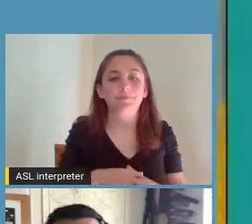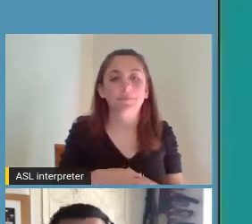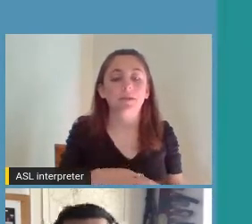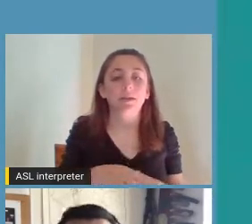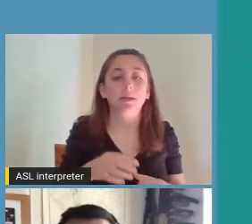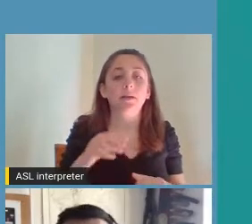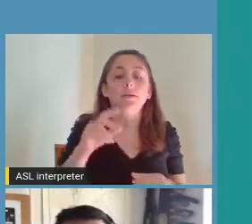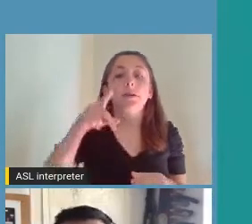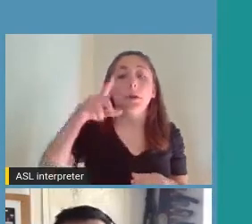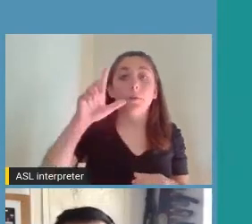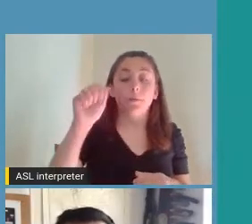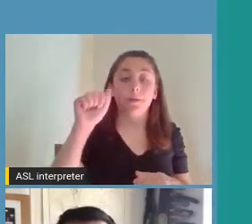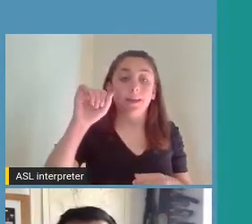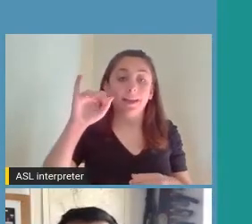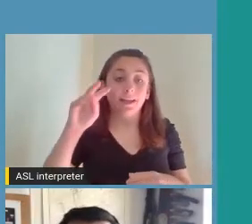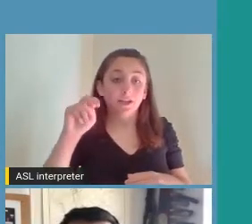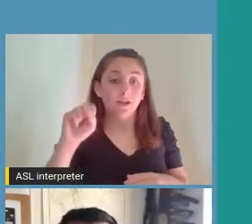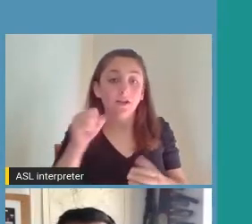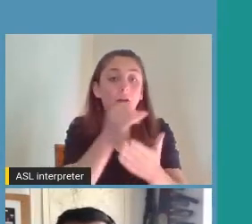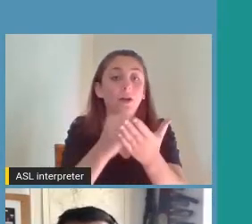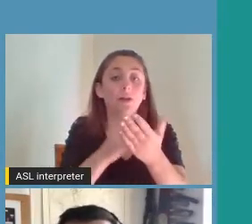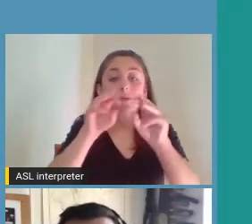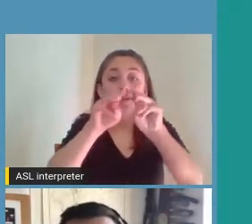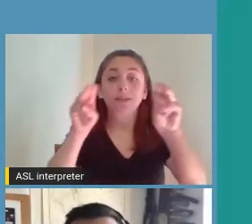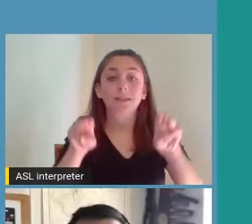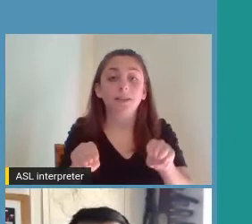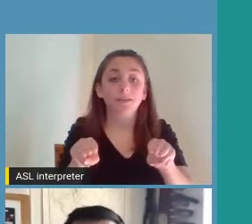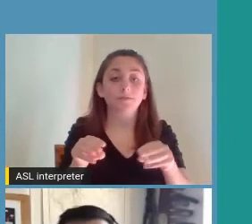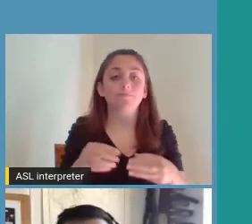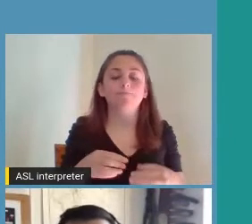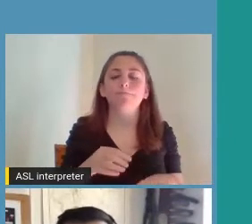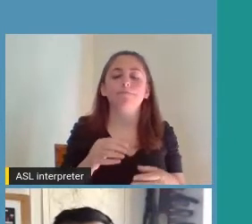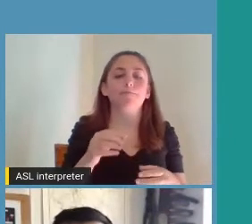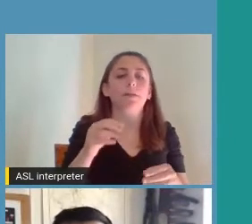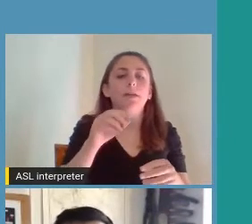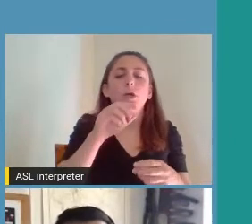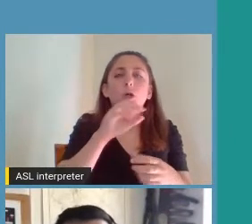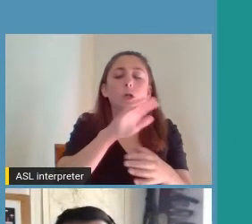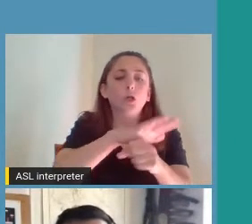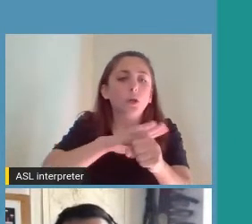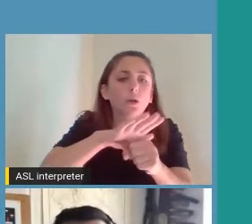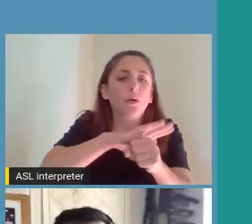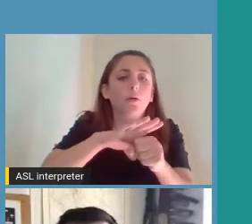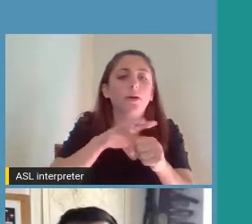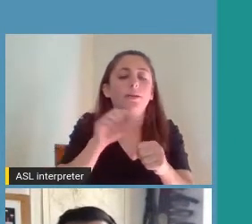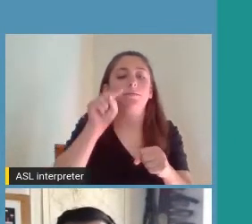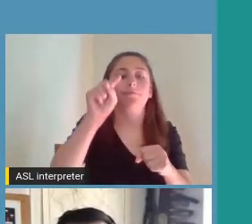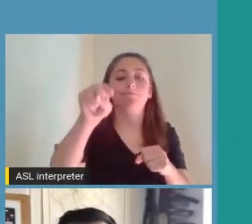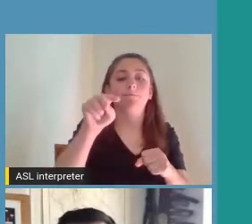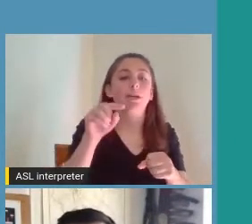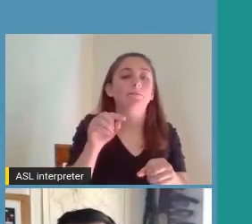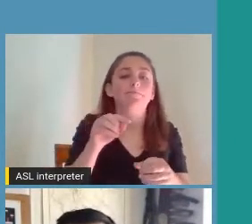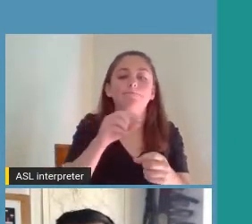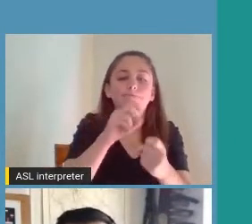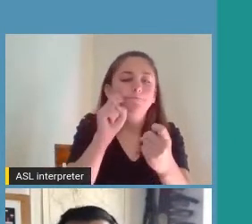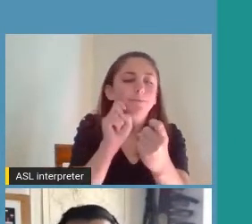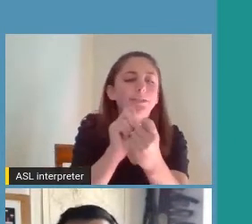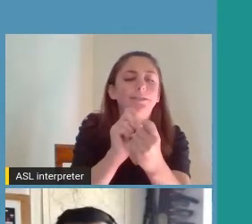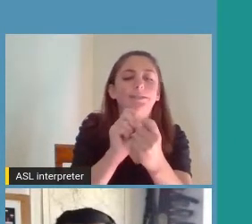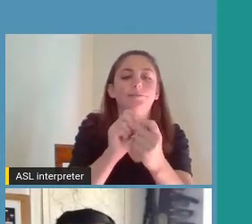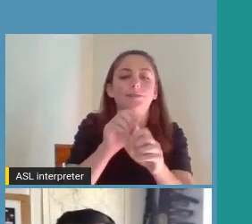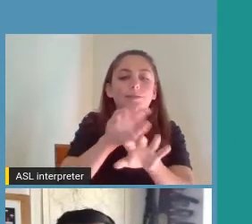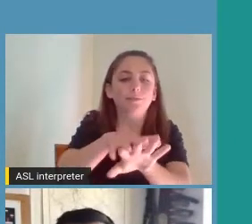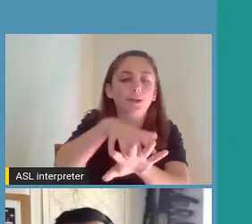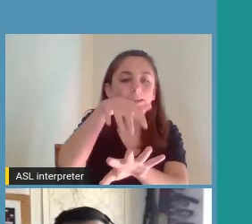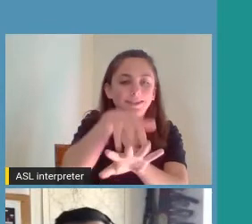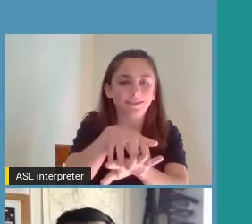So the Plains Art Museum is located within the sovereign lands of the Wichí, Yana, and the Ashanti of the Ochete, Sakuin, Oyate, and the